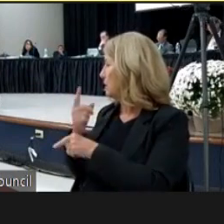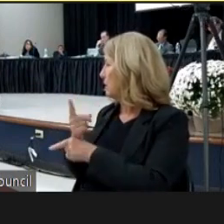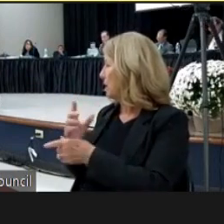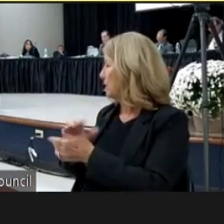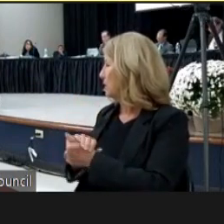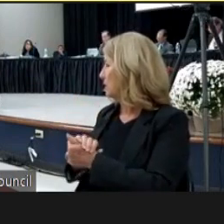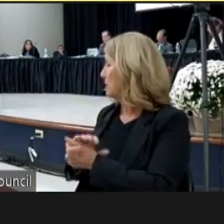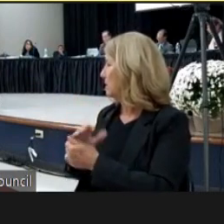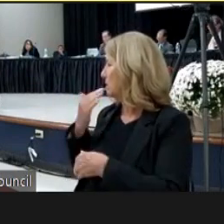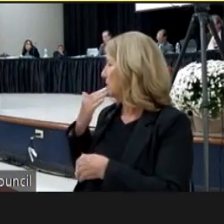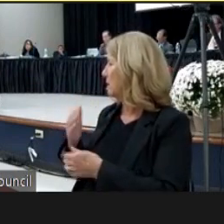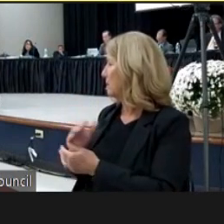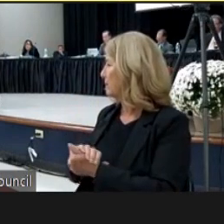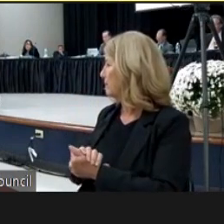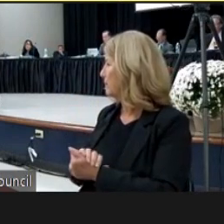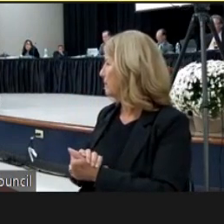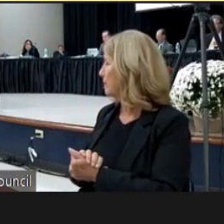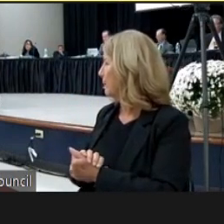Thanks.